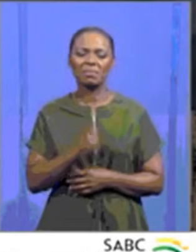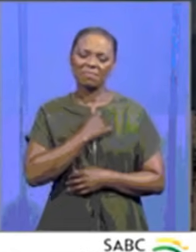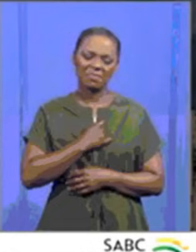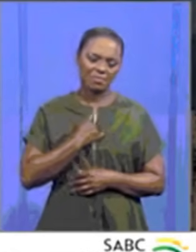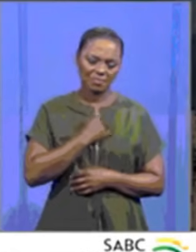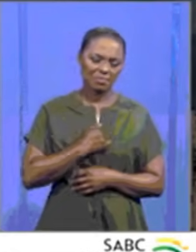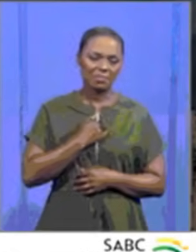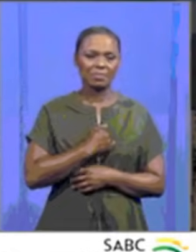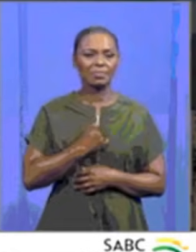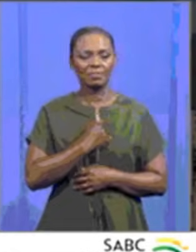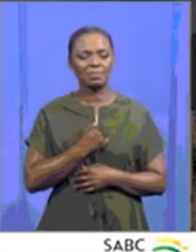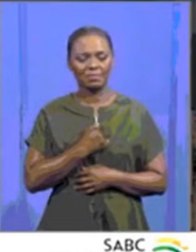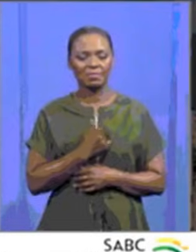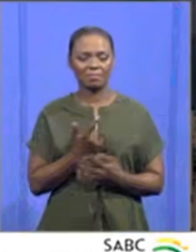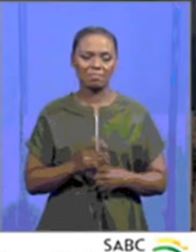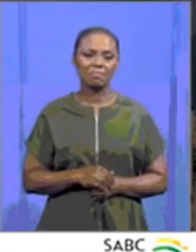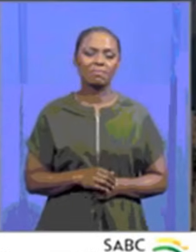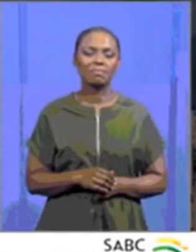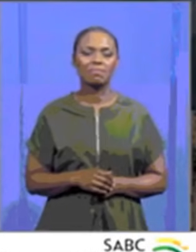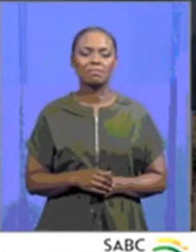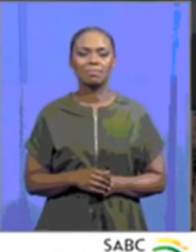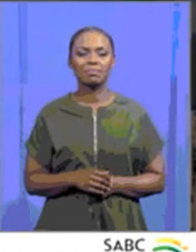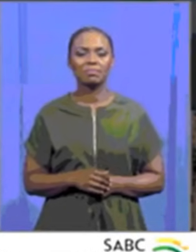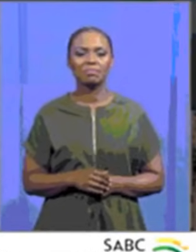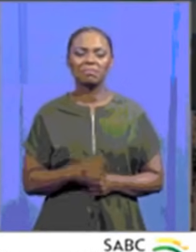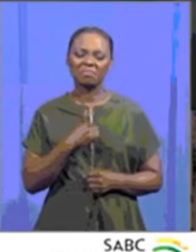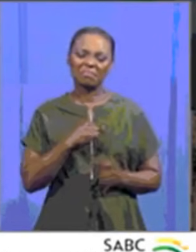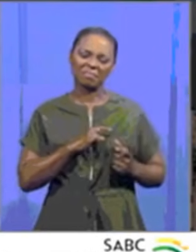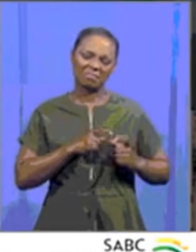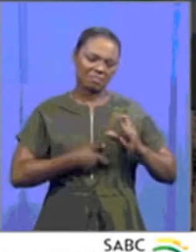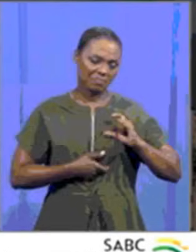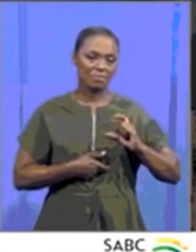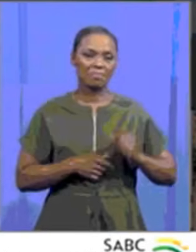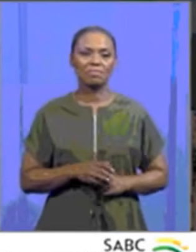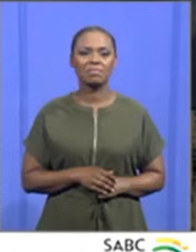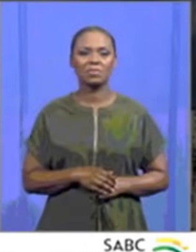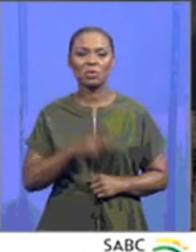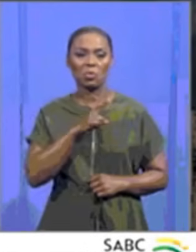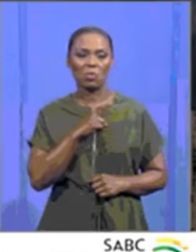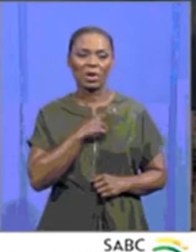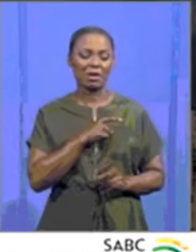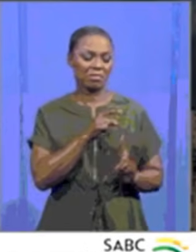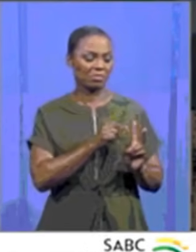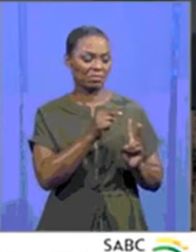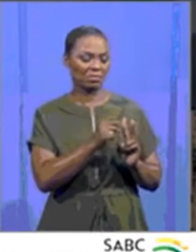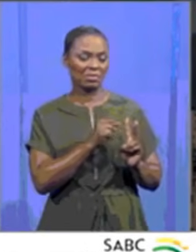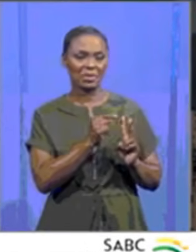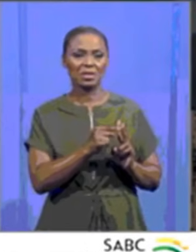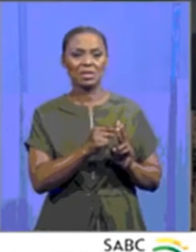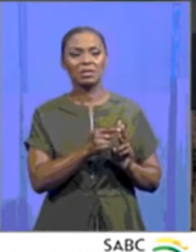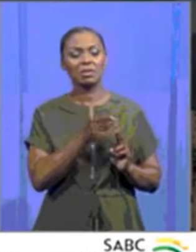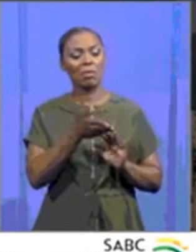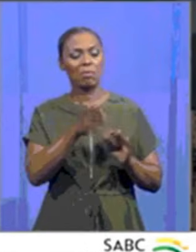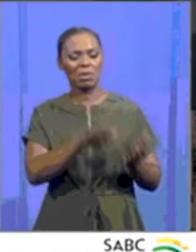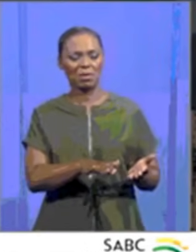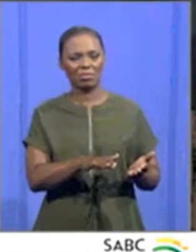re le rena re latlhegetse jwalo ka bona. Ke utlwa botlhoko go nna le ma-Afrika Borwa a lobileng maphelo ko